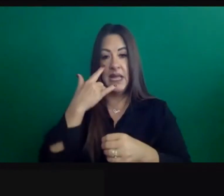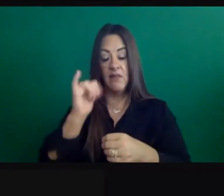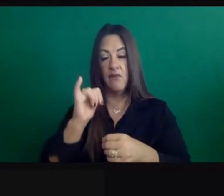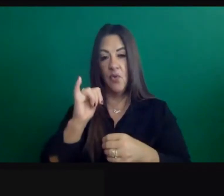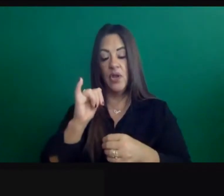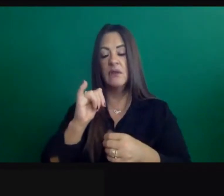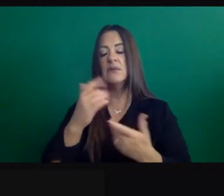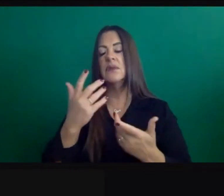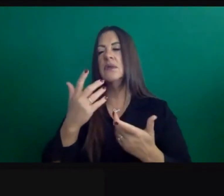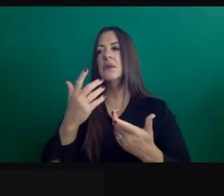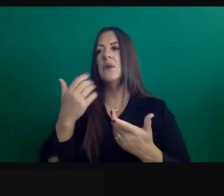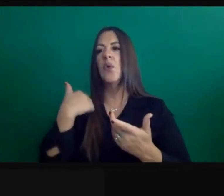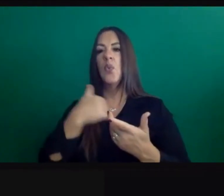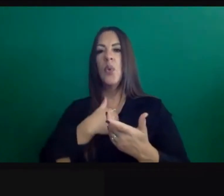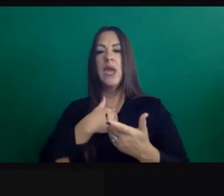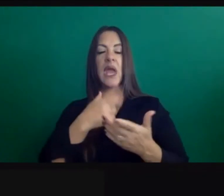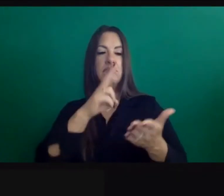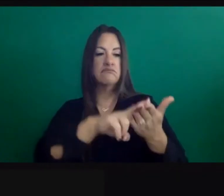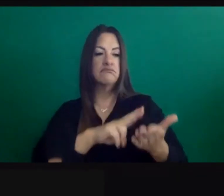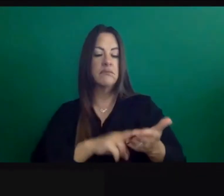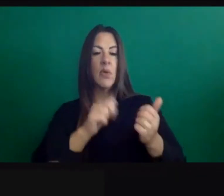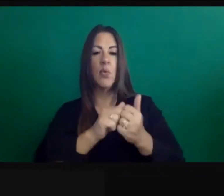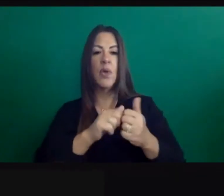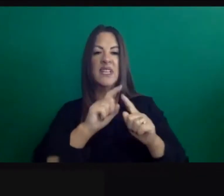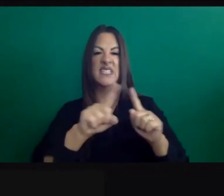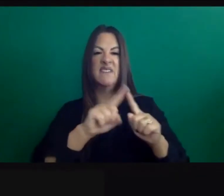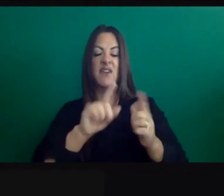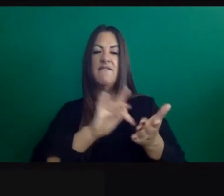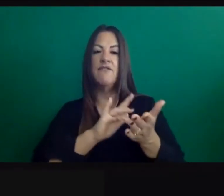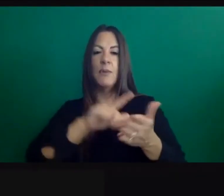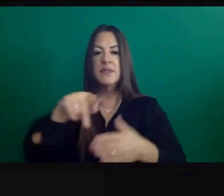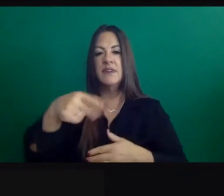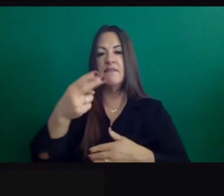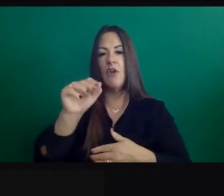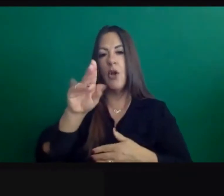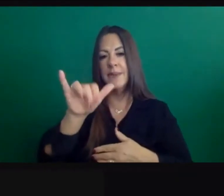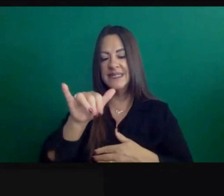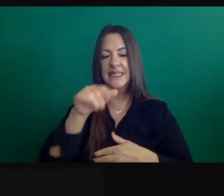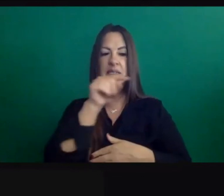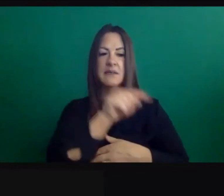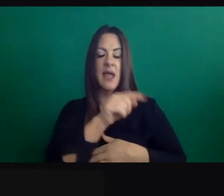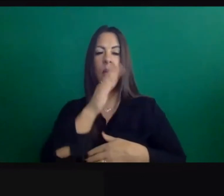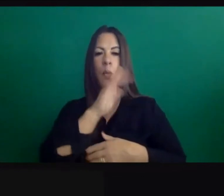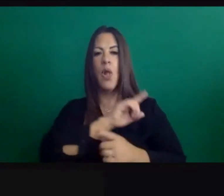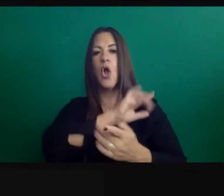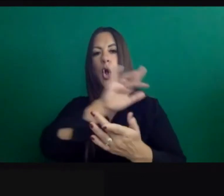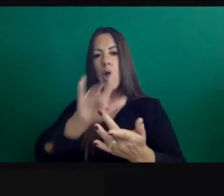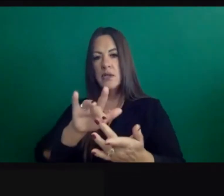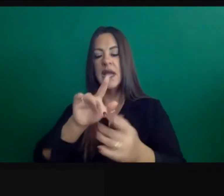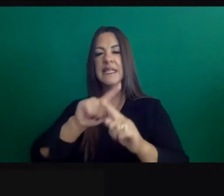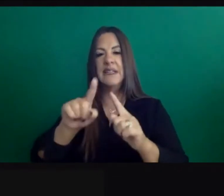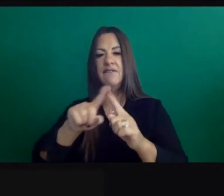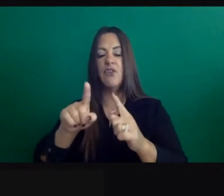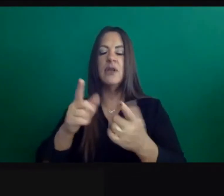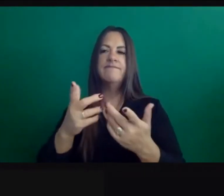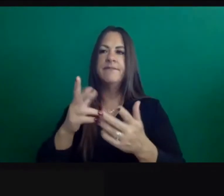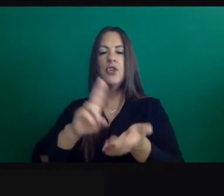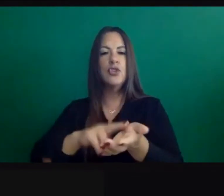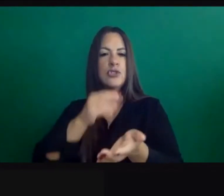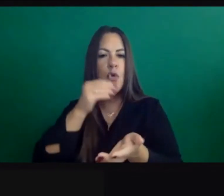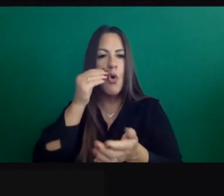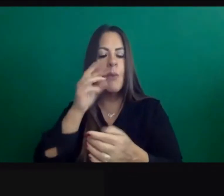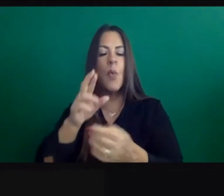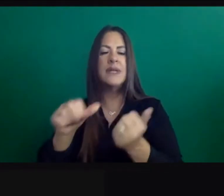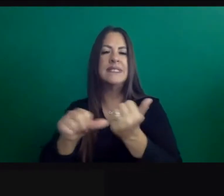pharmacy partnership that helps us vaccinate in our skilled nursing facilities and other congregate care facilities like assisted